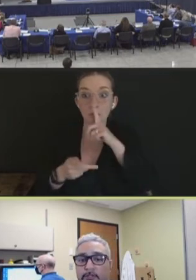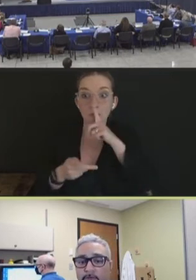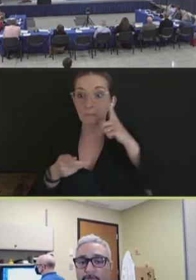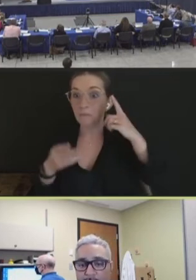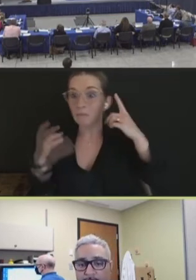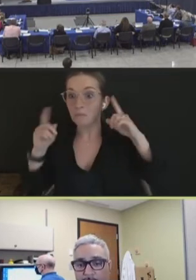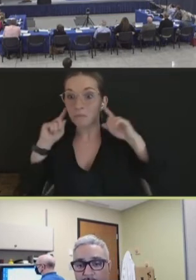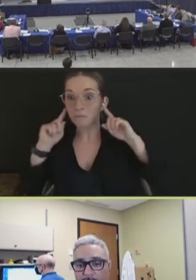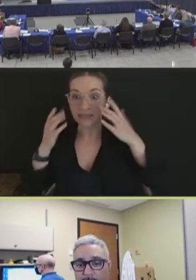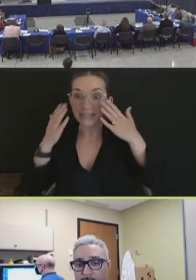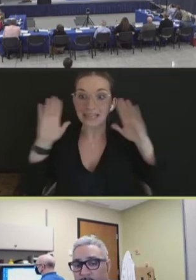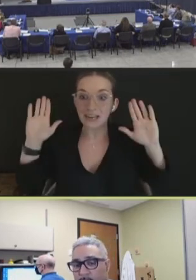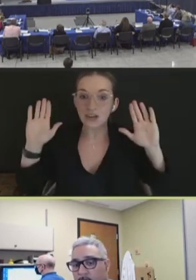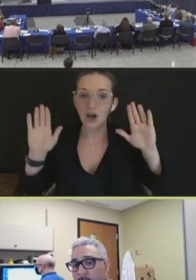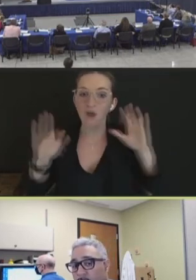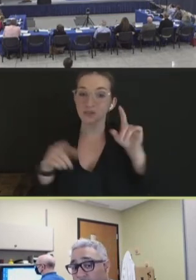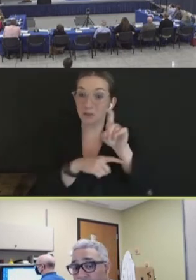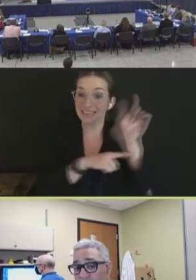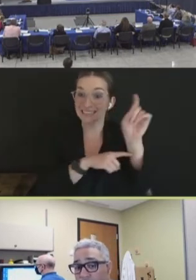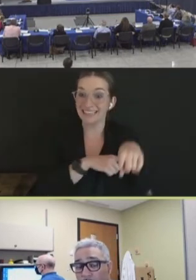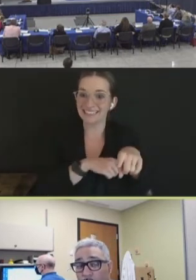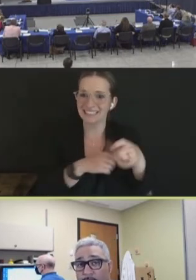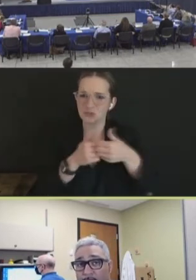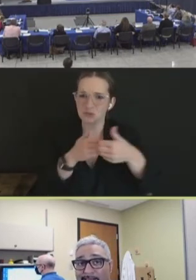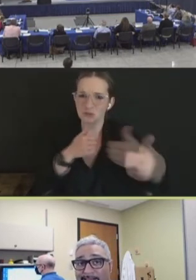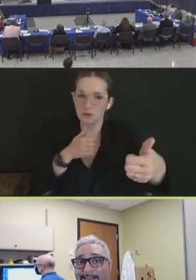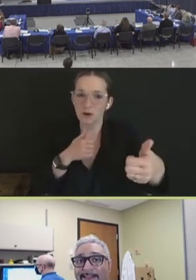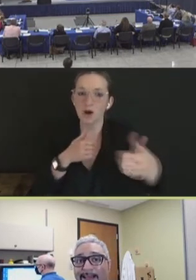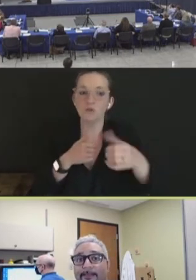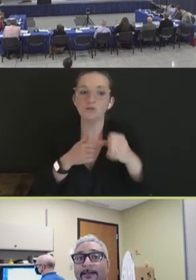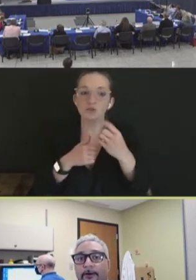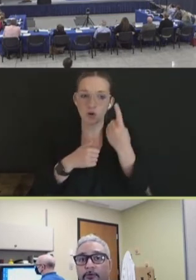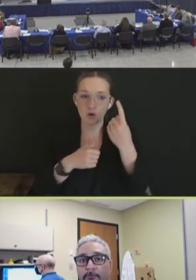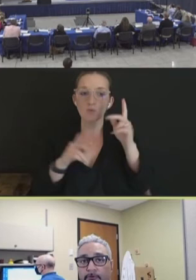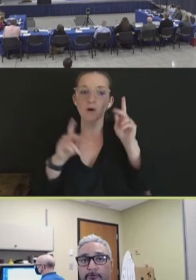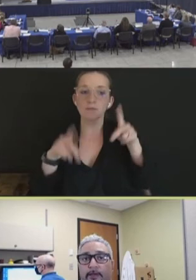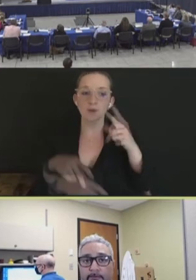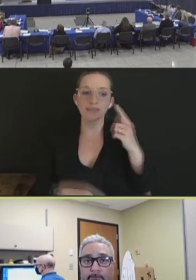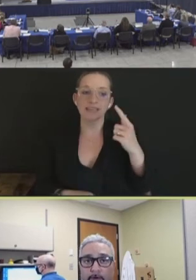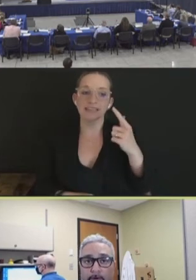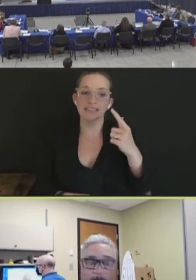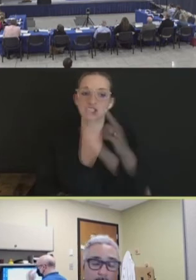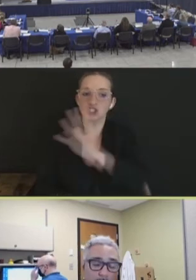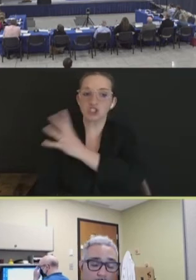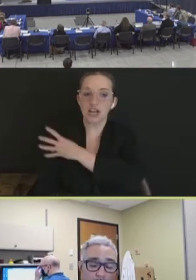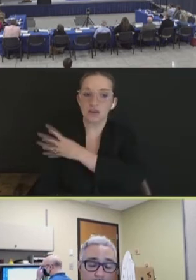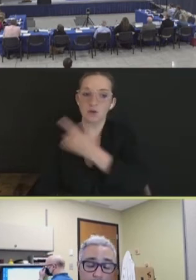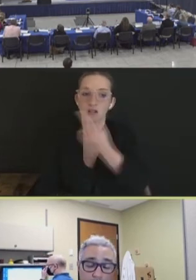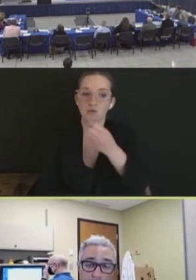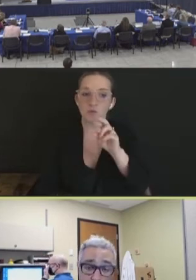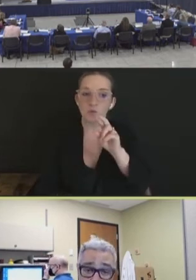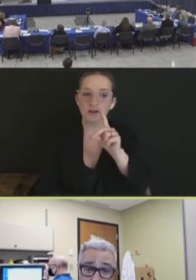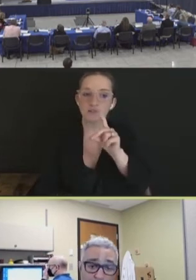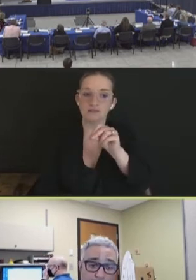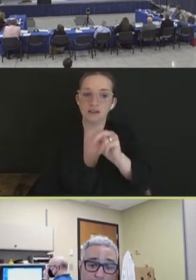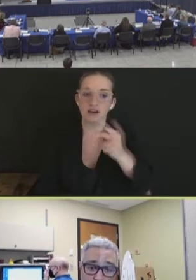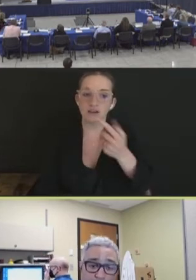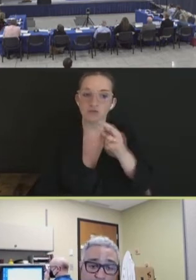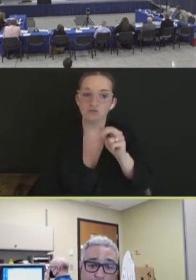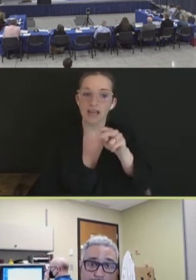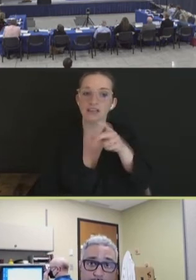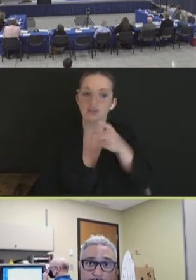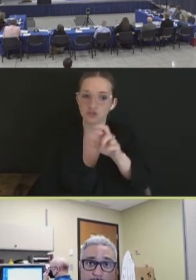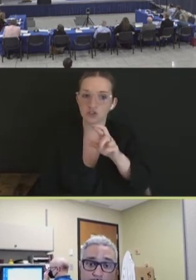until June of 1865 when General Gordon Granger went basically to the last outpost of where slaves were in Texas and